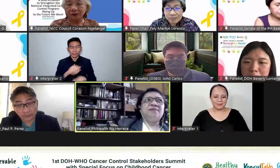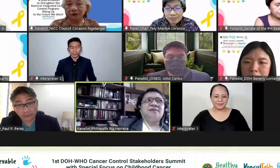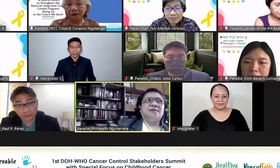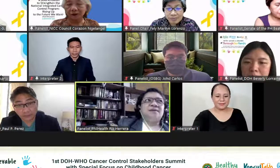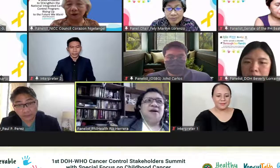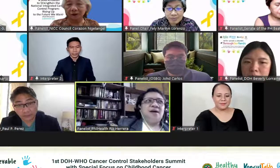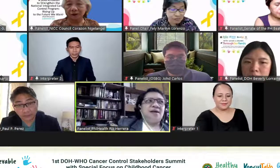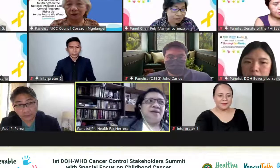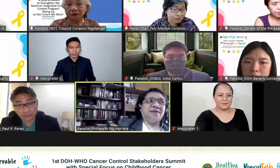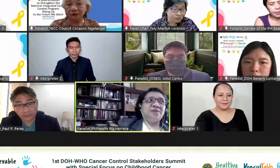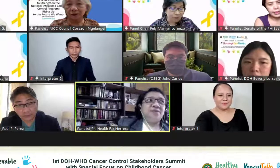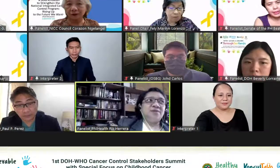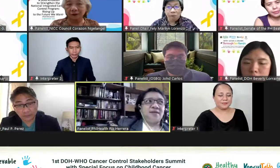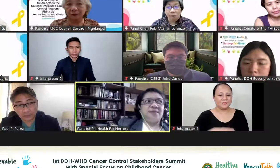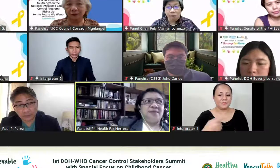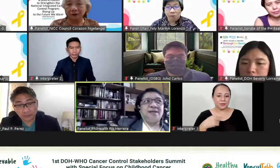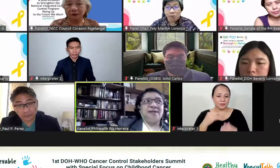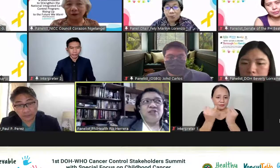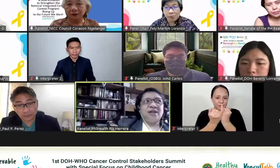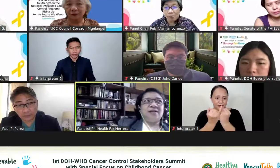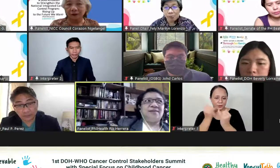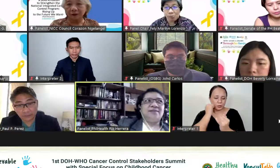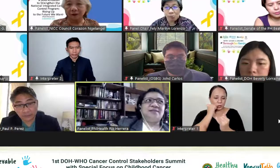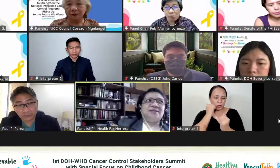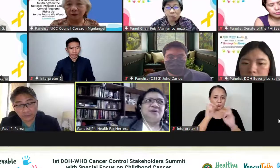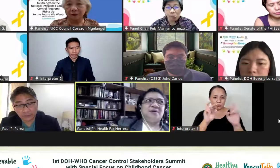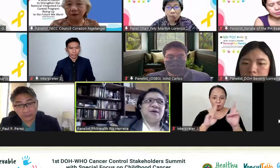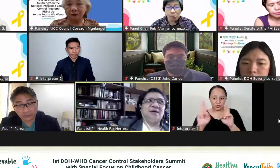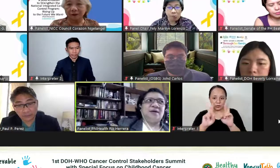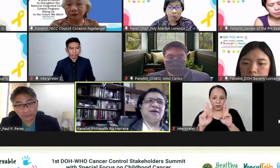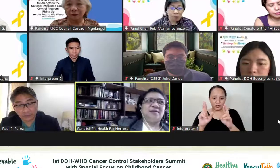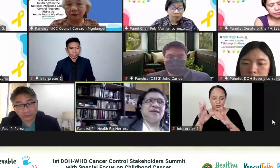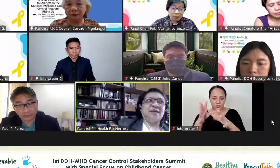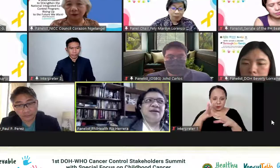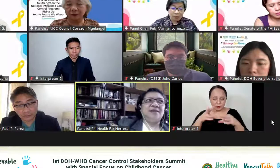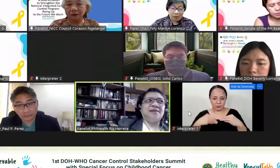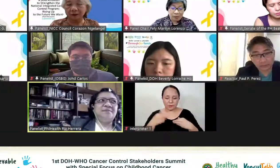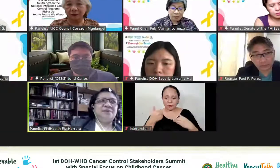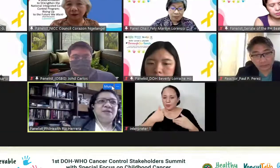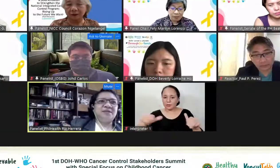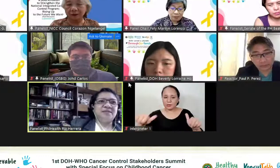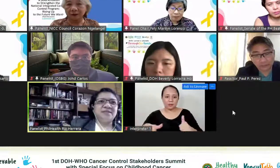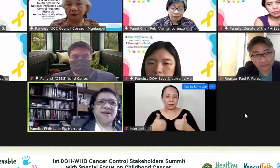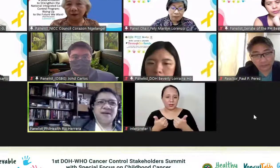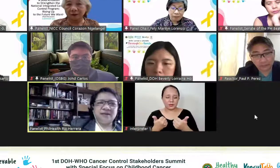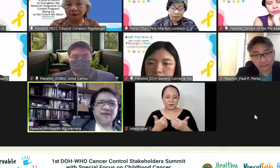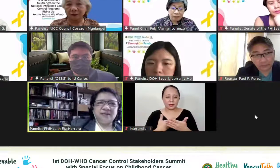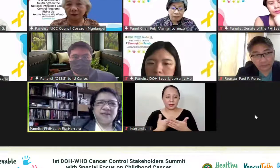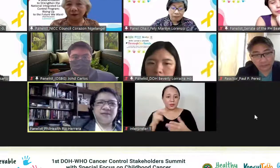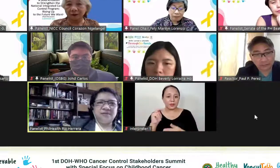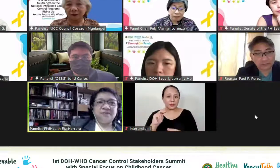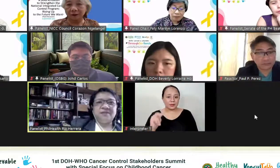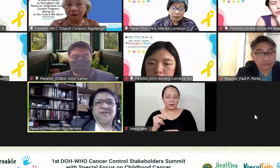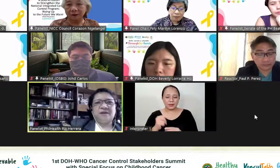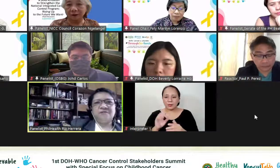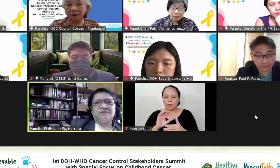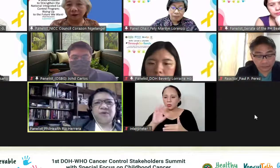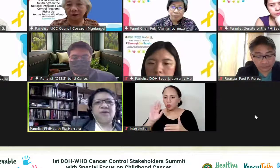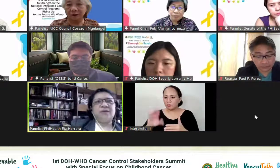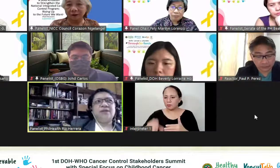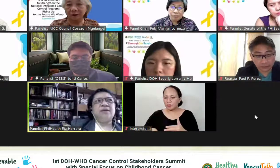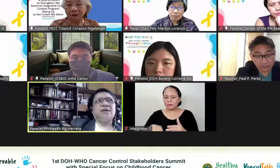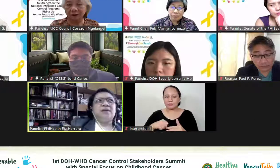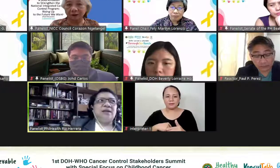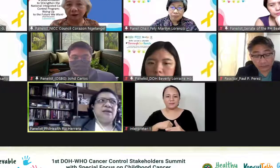be ready to take any challenge. No, kailangan lang po is the complete staff